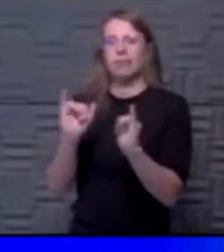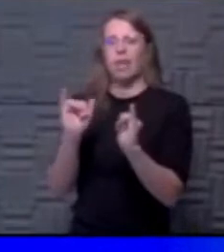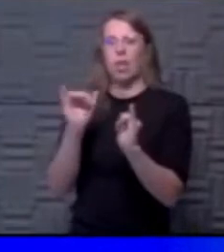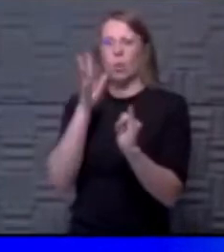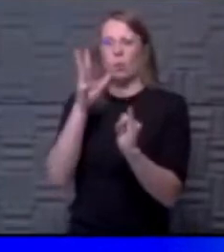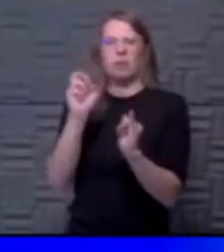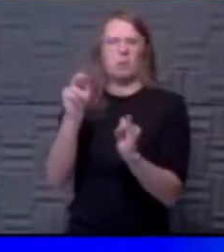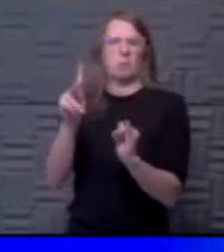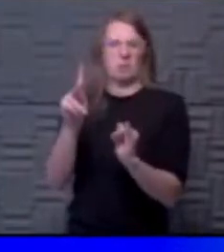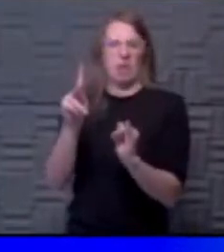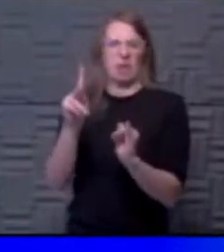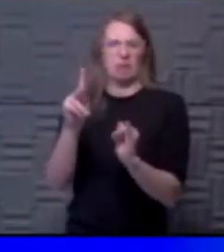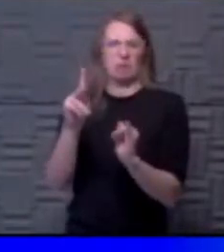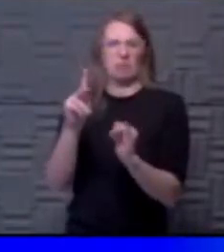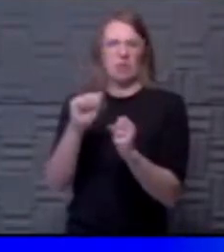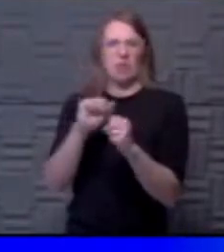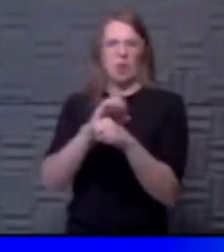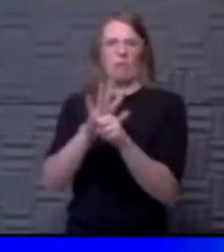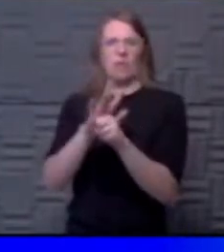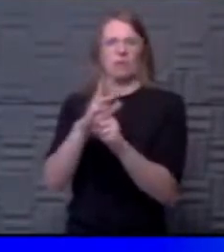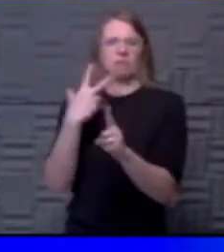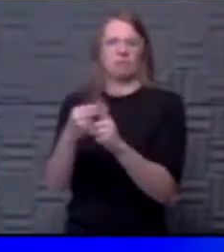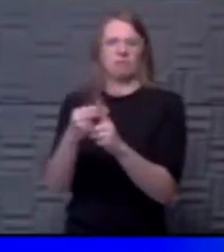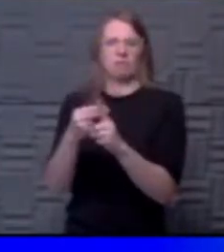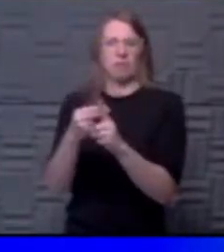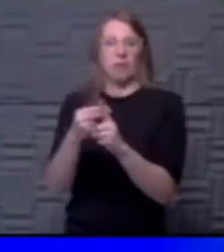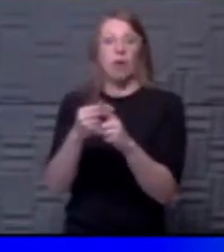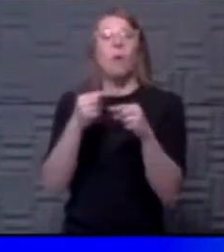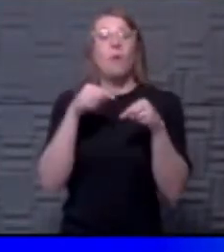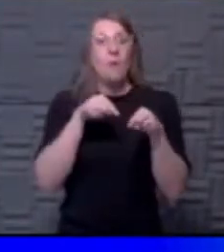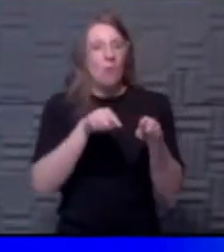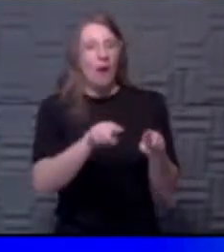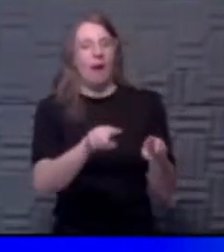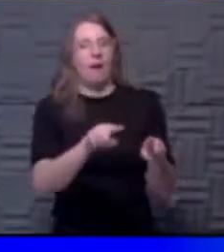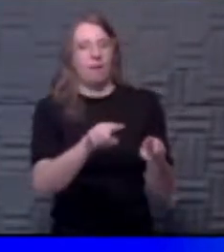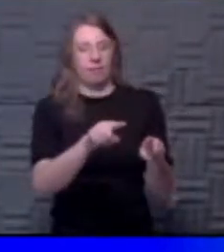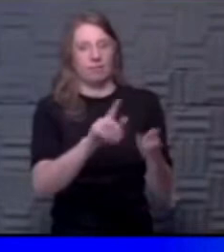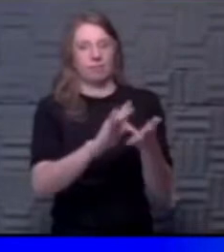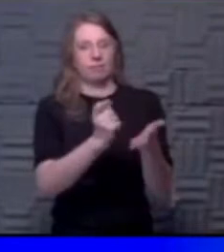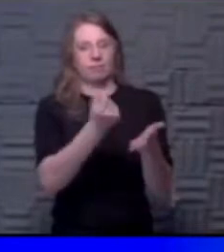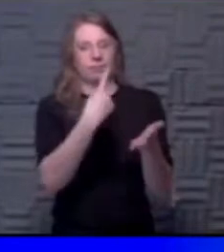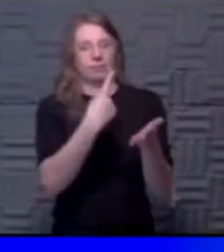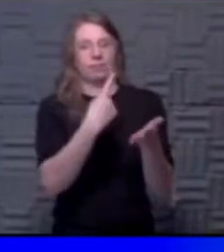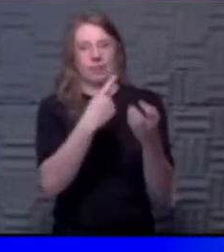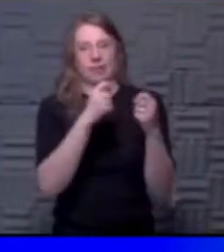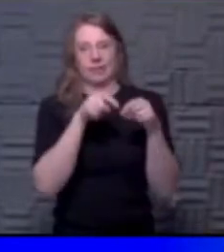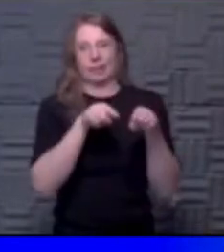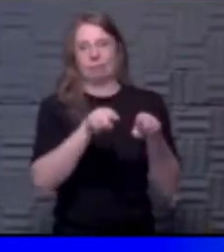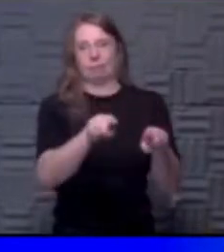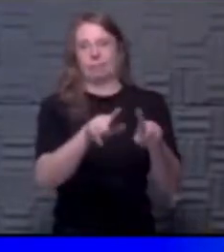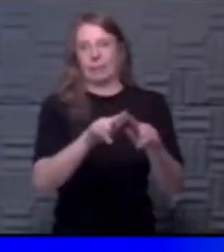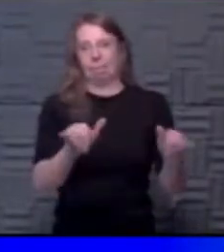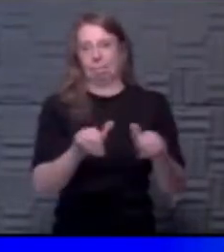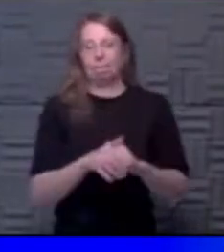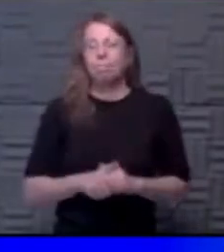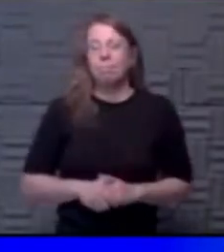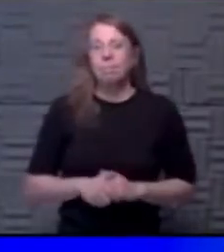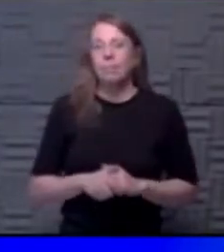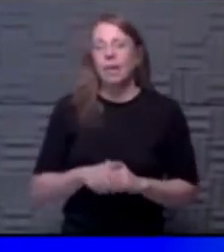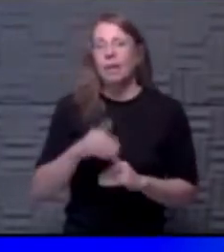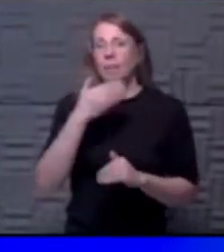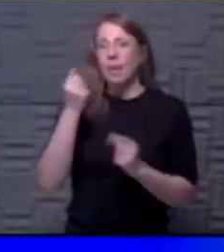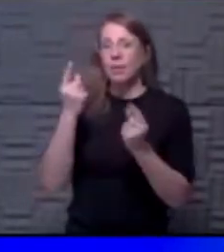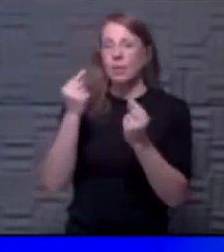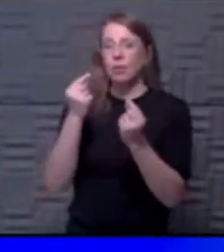be okay to get the vaccine, even while on those chronic medications, those chronic immunosuppressants. But the best thing to do is to talk